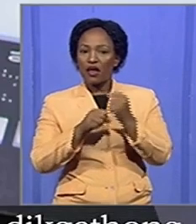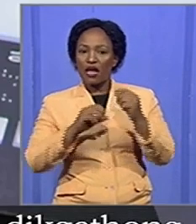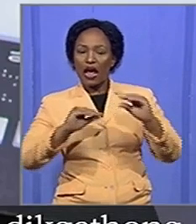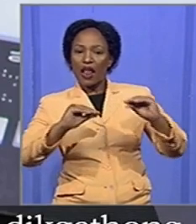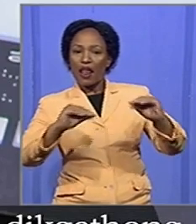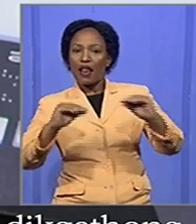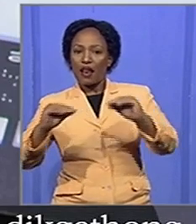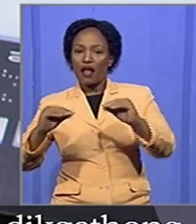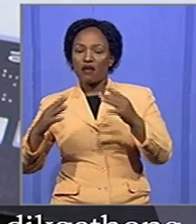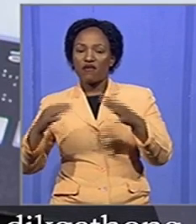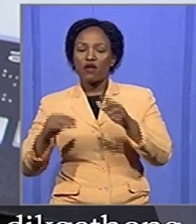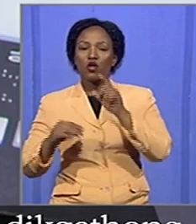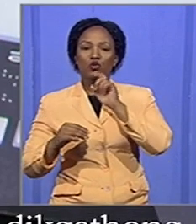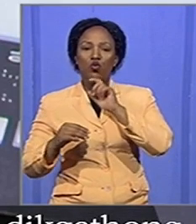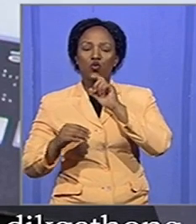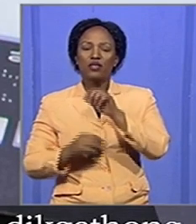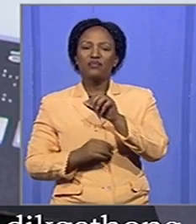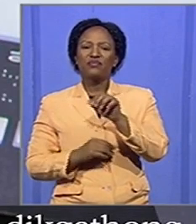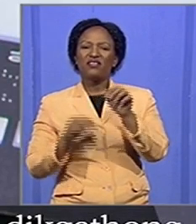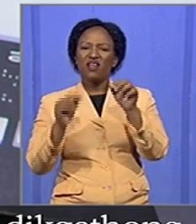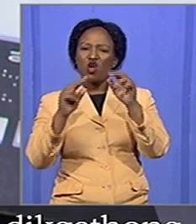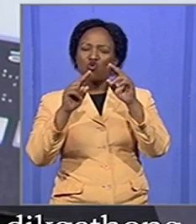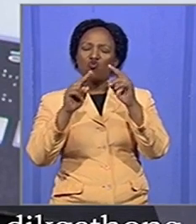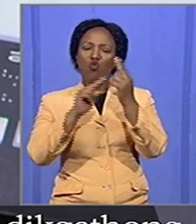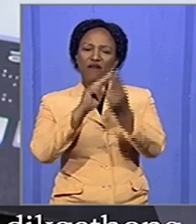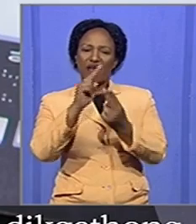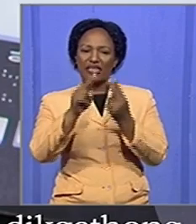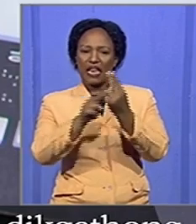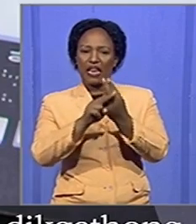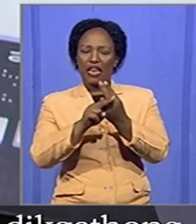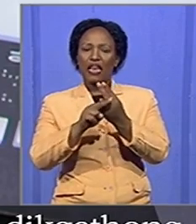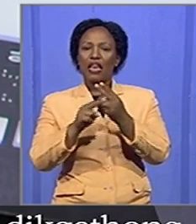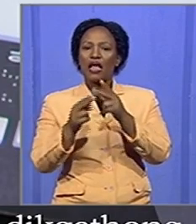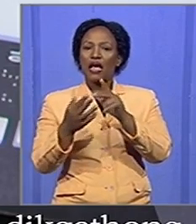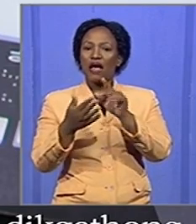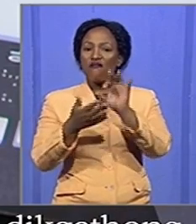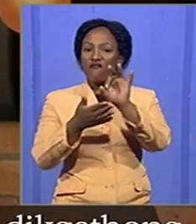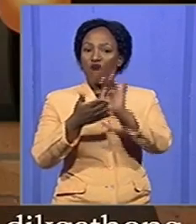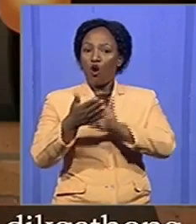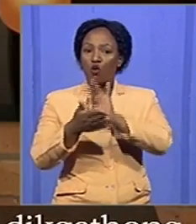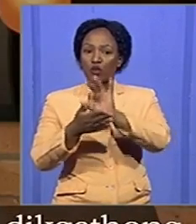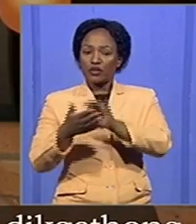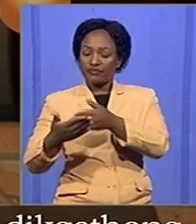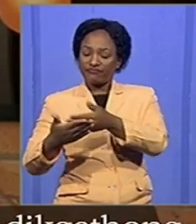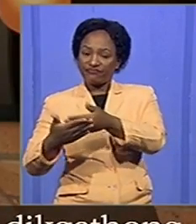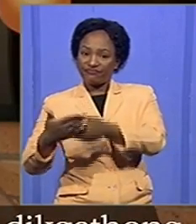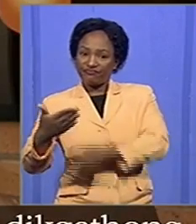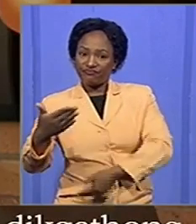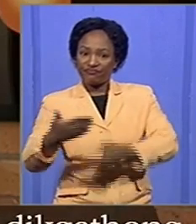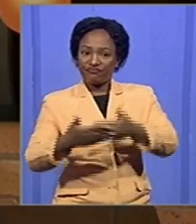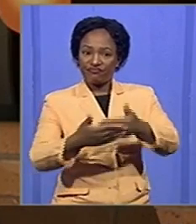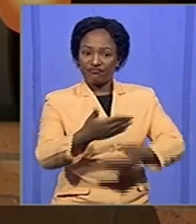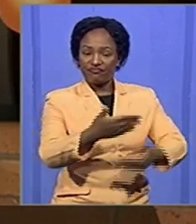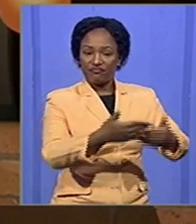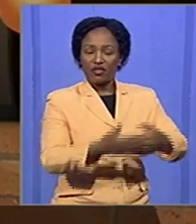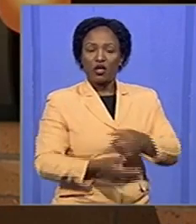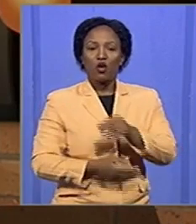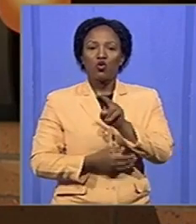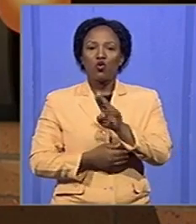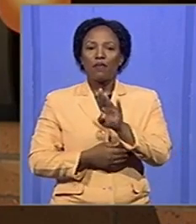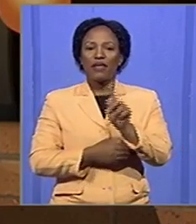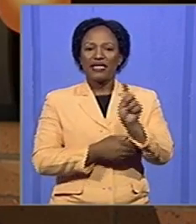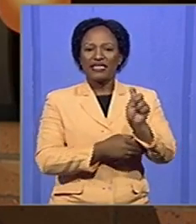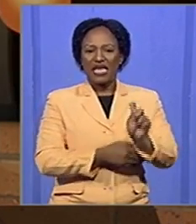dirisa di-universal ballot template. Our people are not getting trained out there on how to use the UBT and how